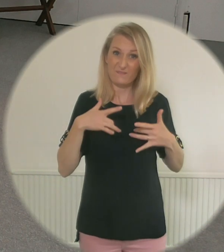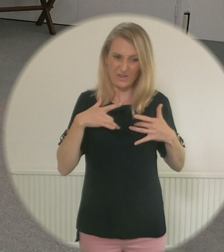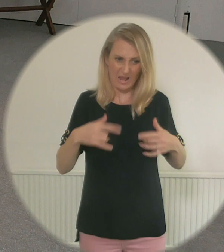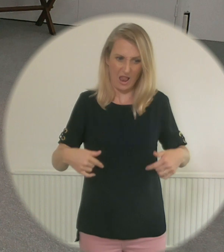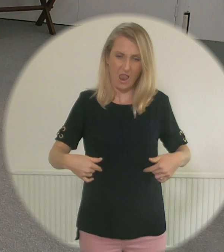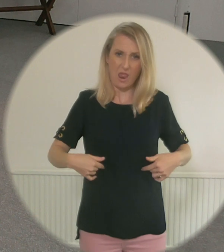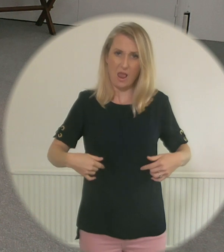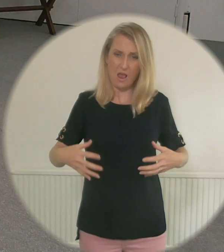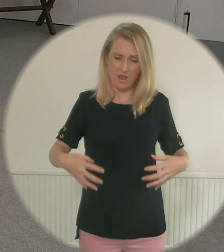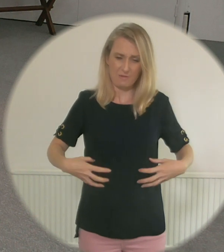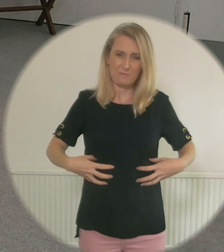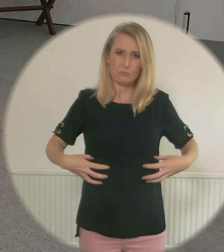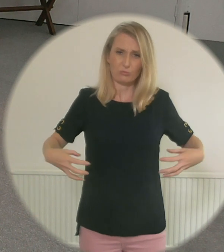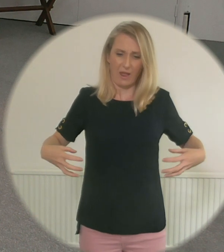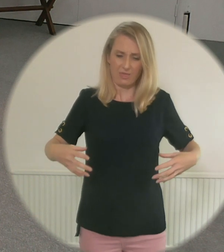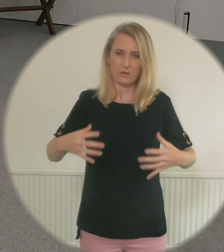the back of the body as well.